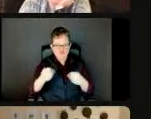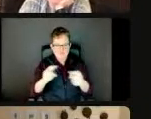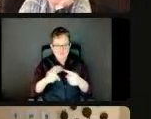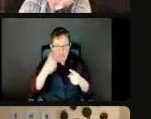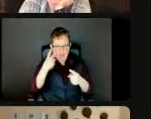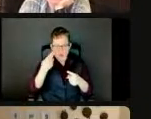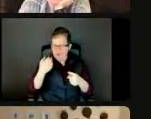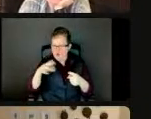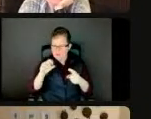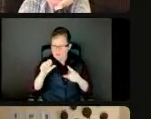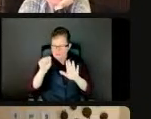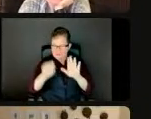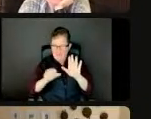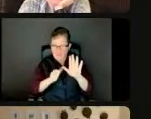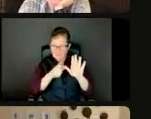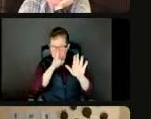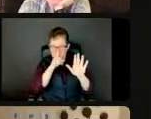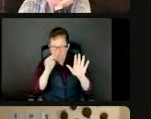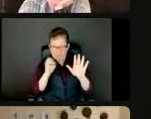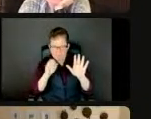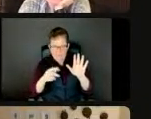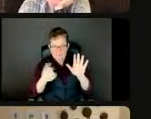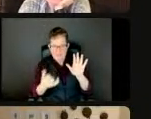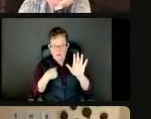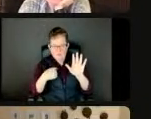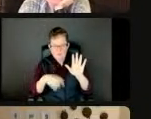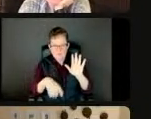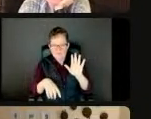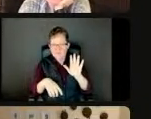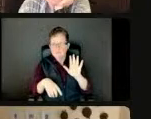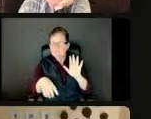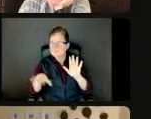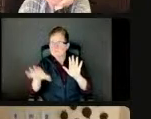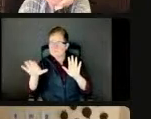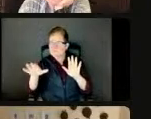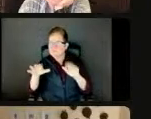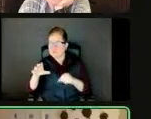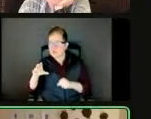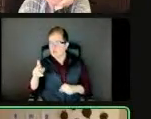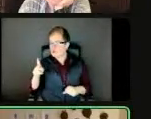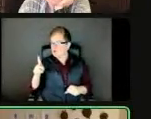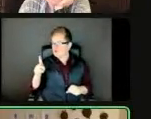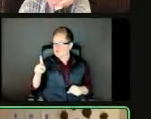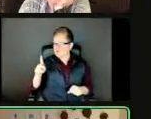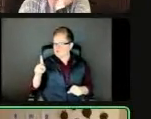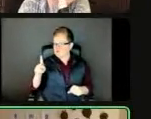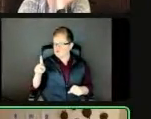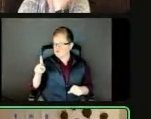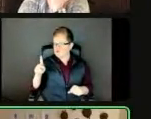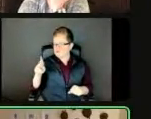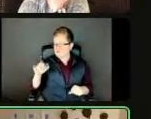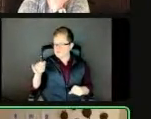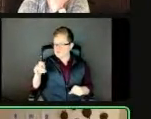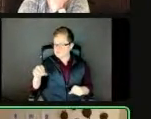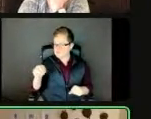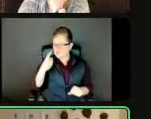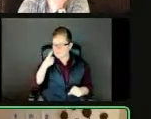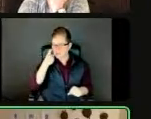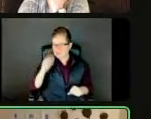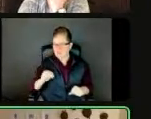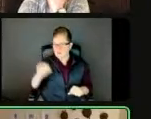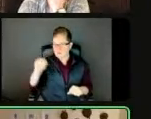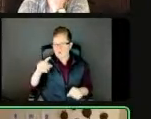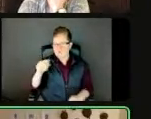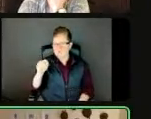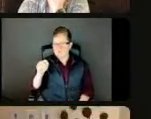the map doesn't say that at the moment. Okay. Counselor, this is Kristen. This is just north of the Truett